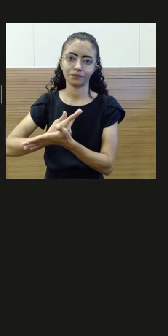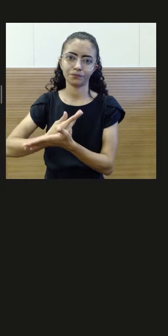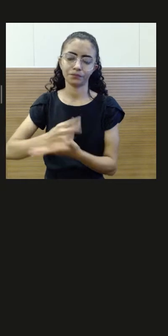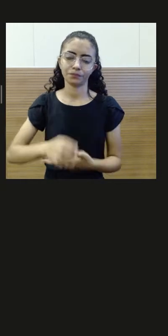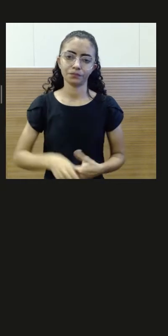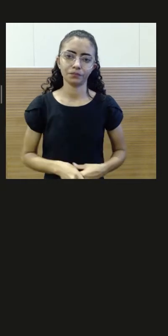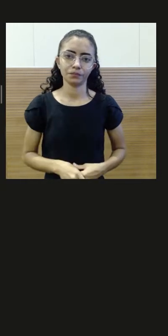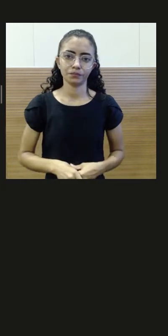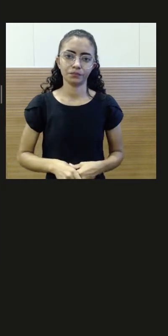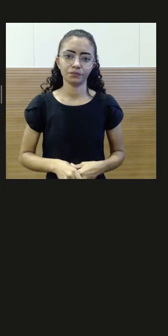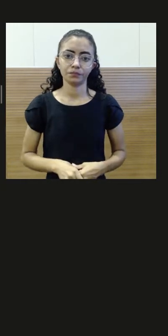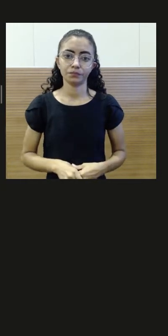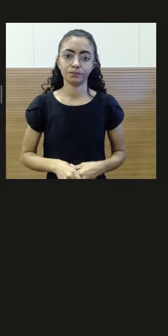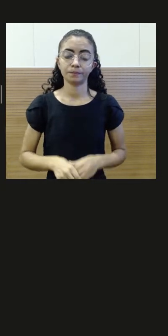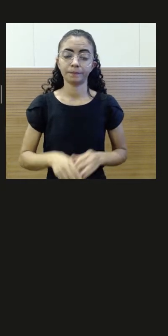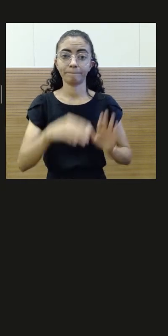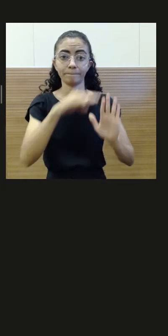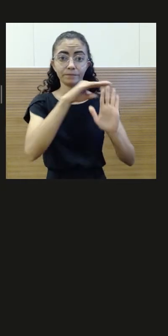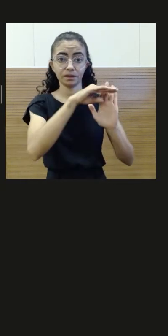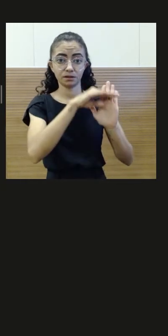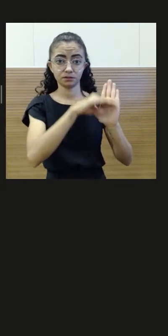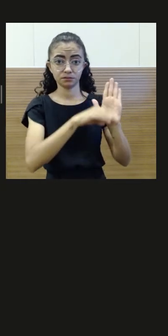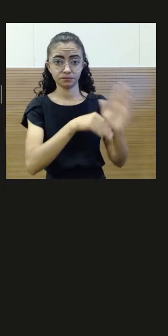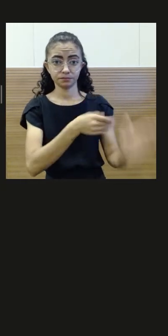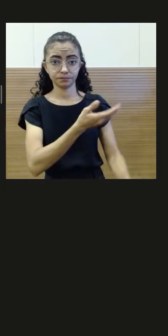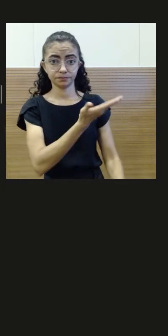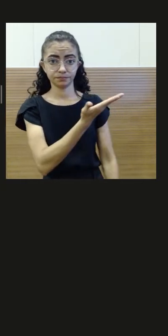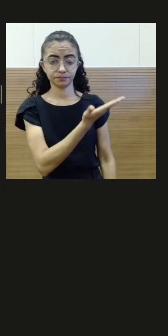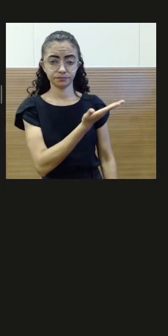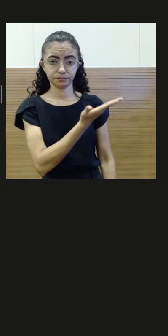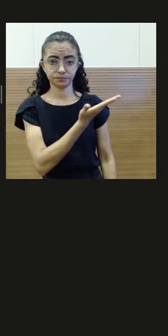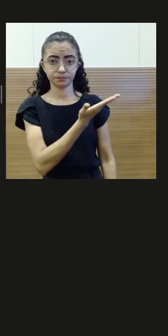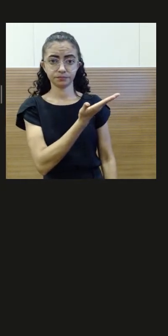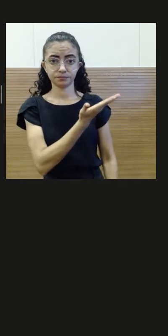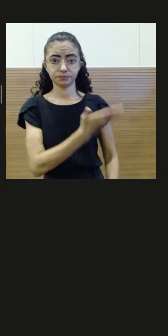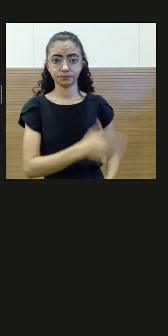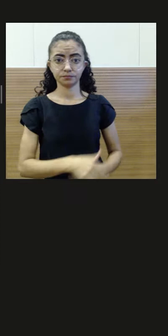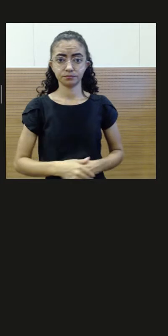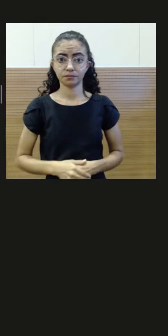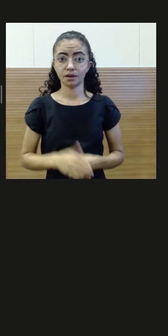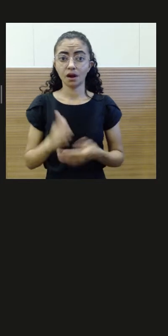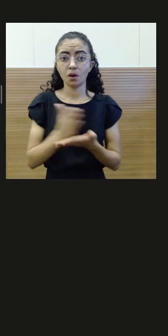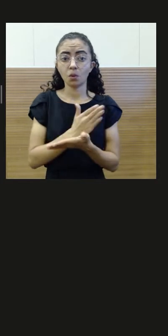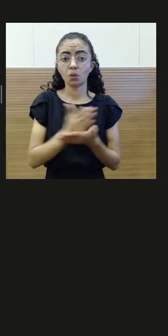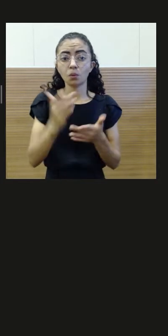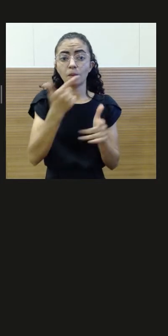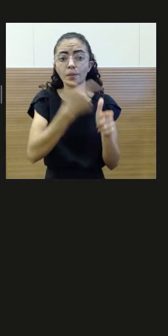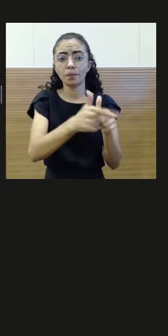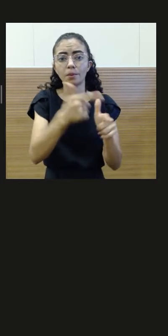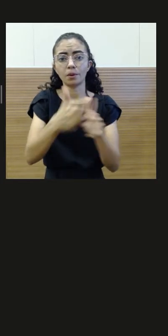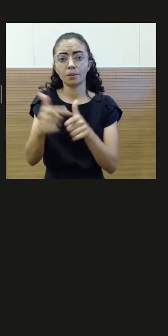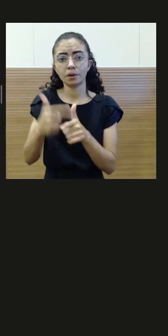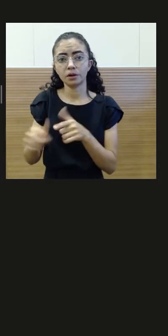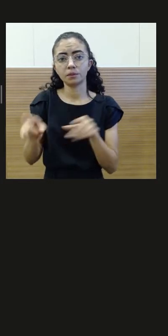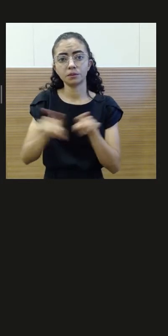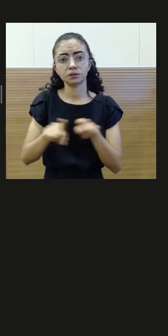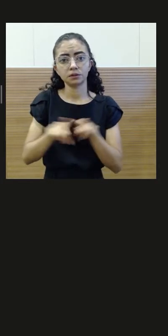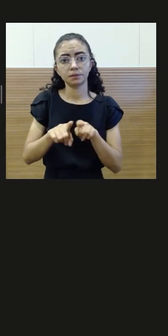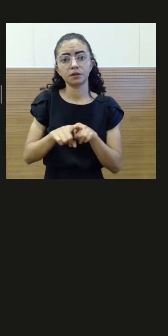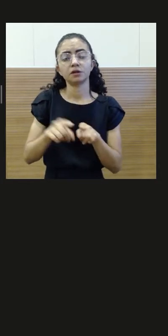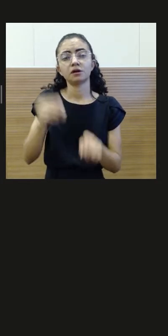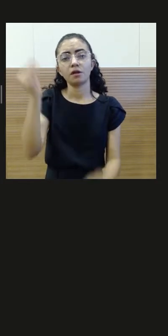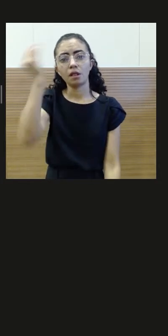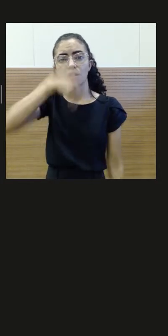This list of some of the problems and failures of current food guides shows obvious limitations as set out